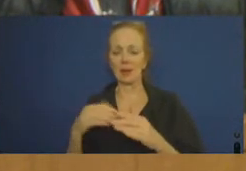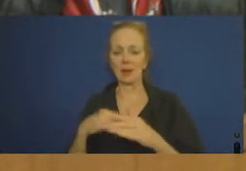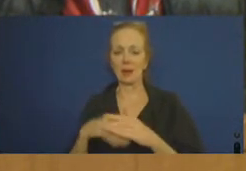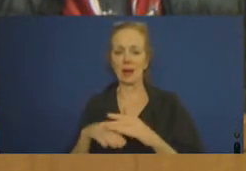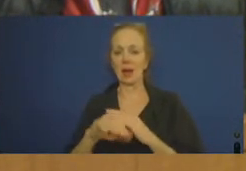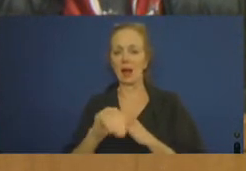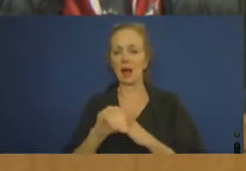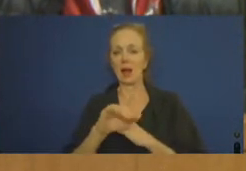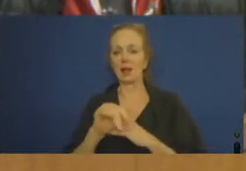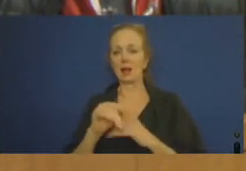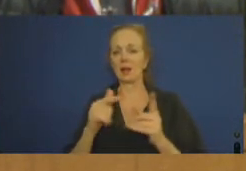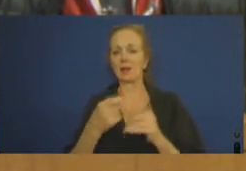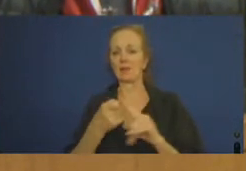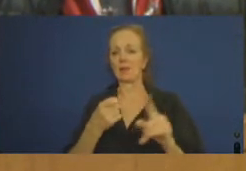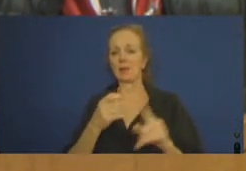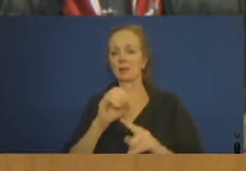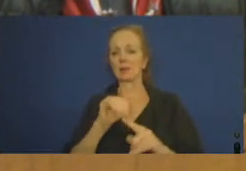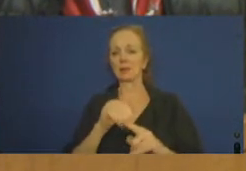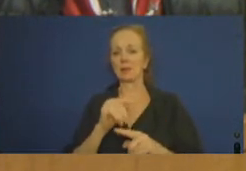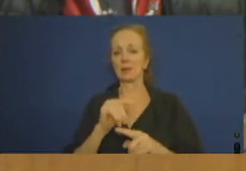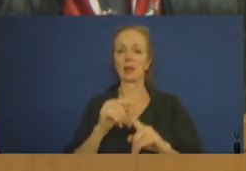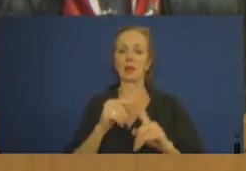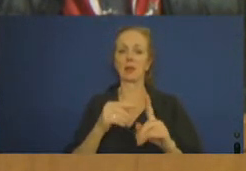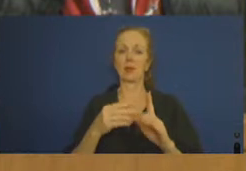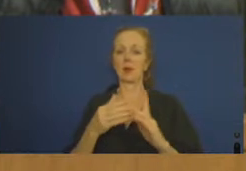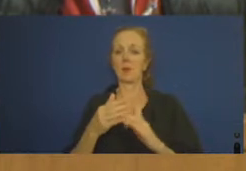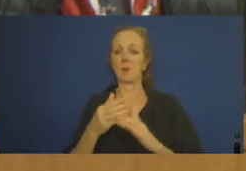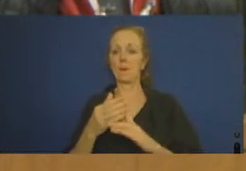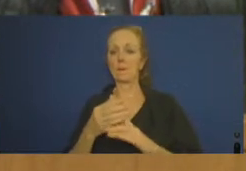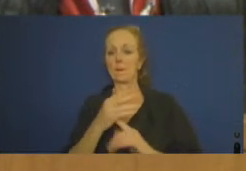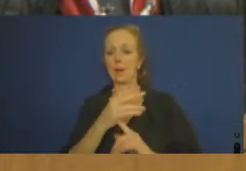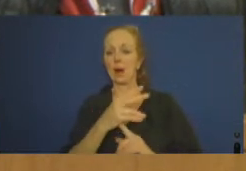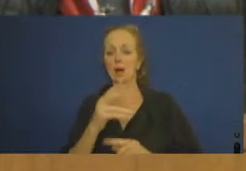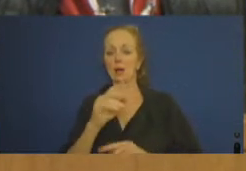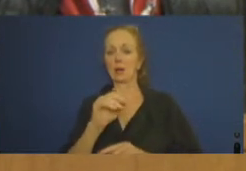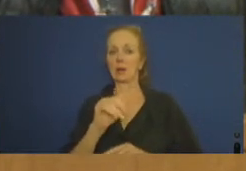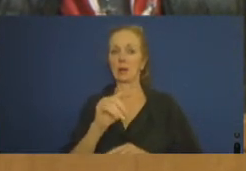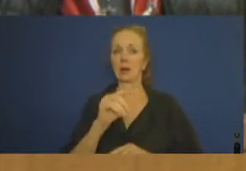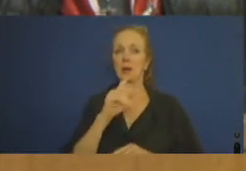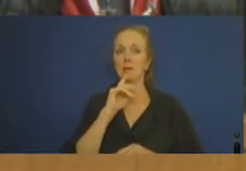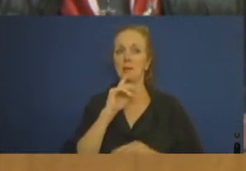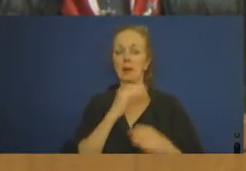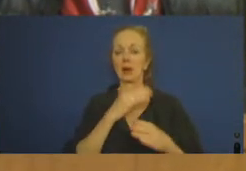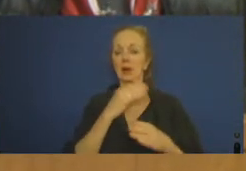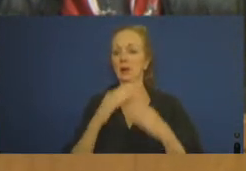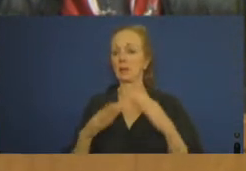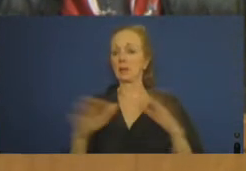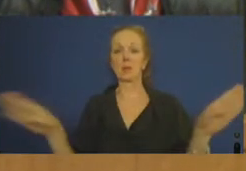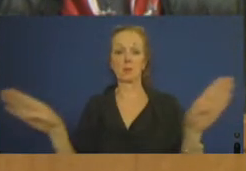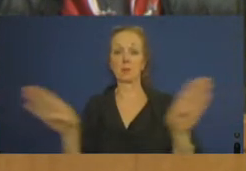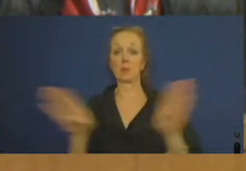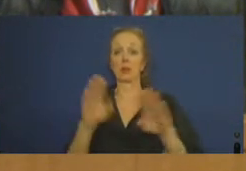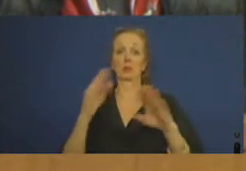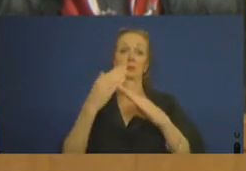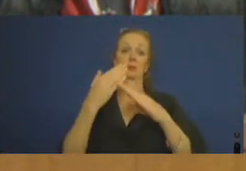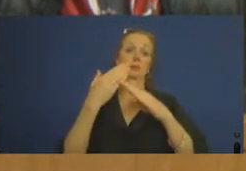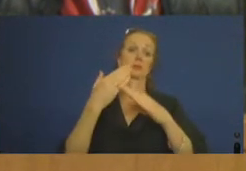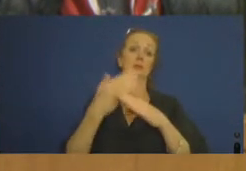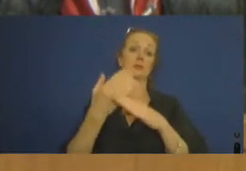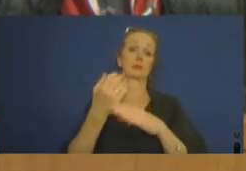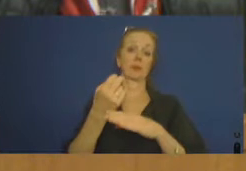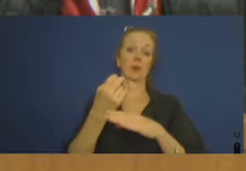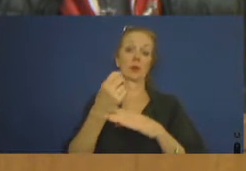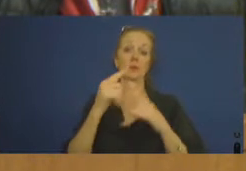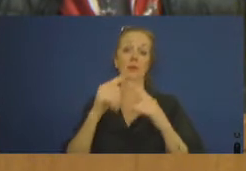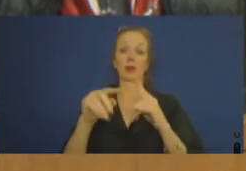from Scott through their parking deck. They said the alleyway would be completely blocked for 12 to 18